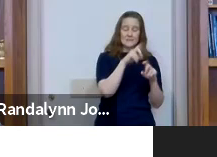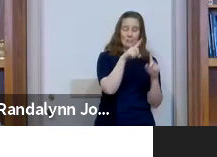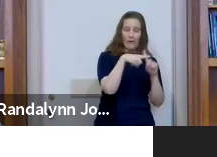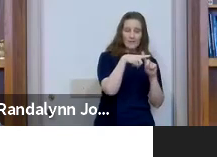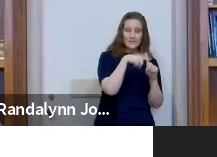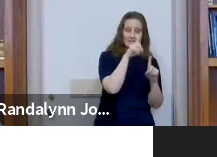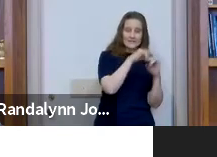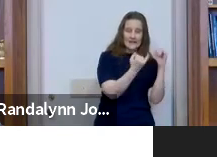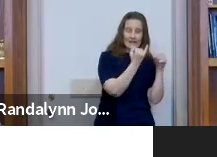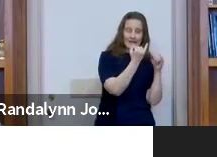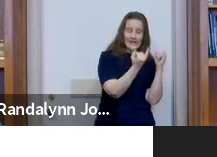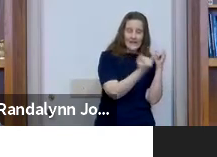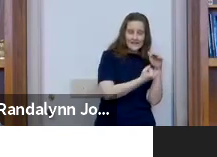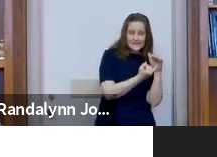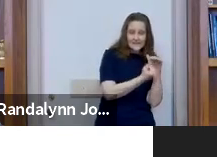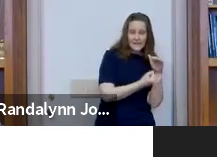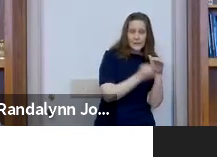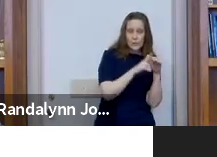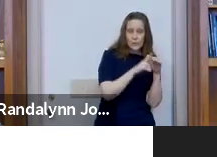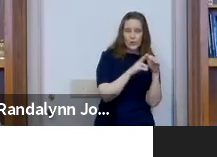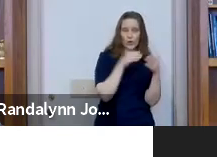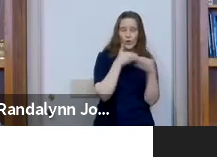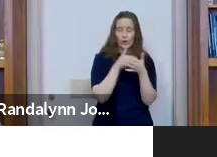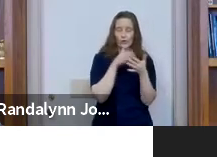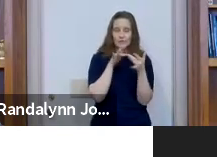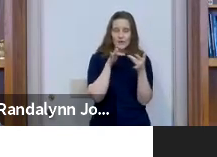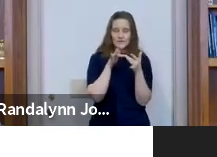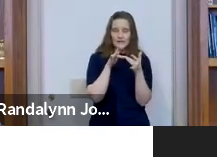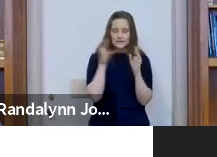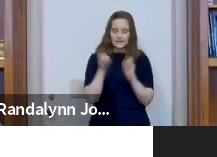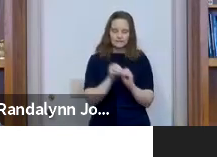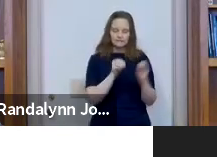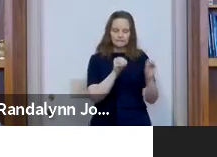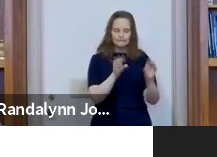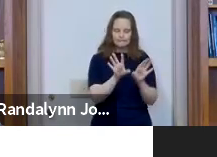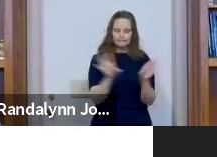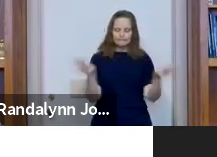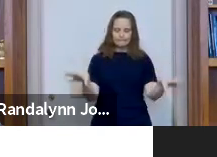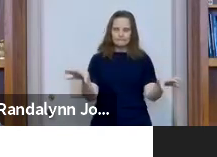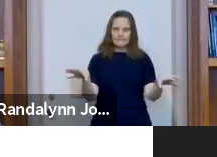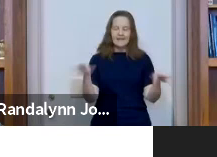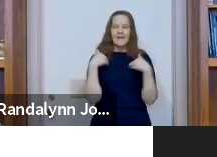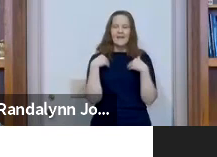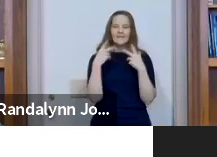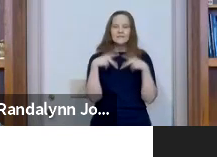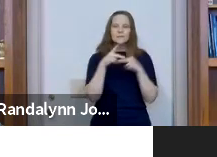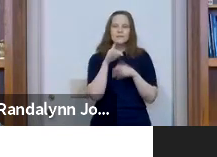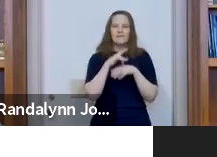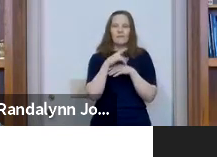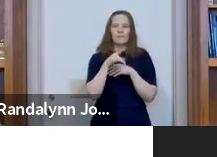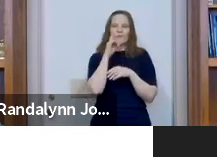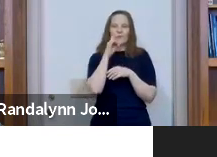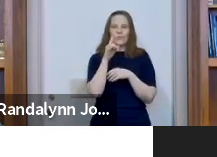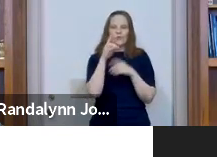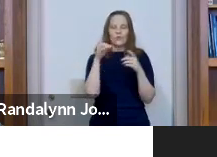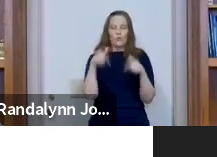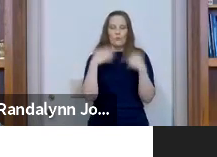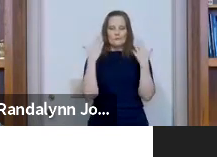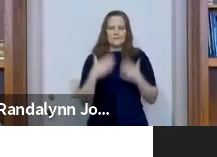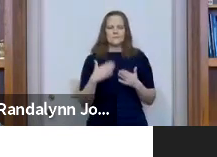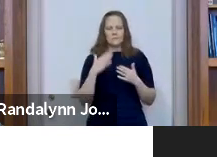students who are identified as close contacts to be able to quarantine, we will have isolation spaces available for our resident